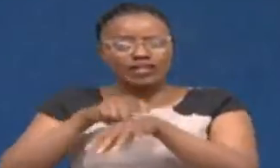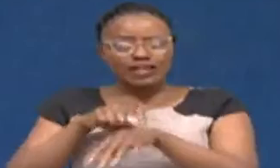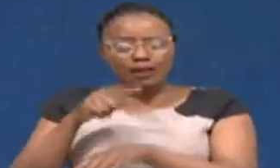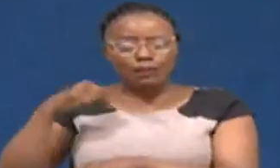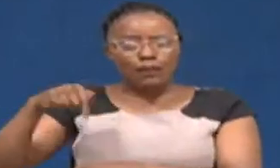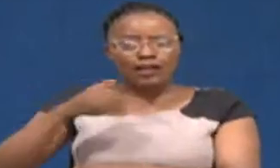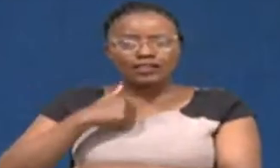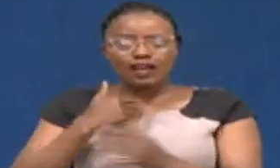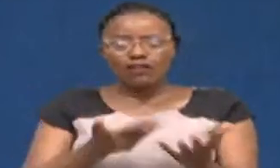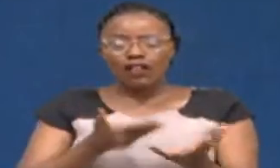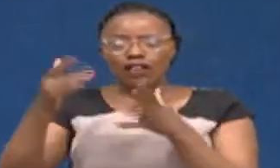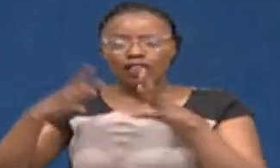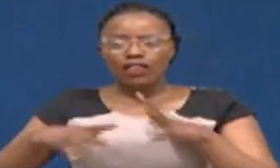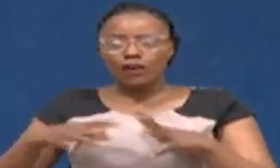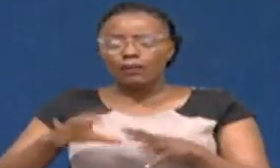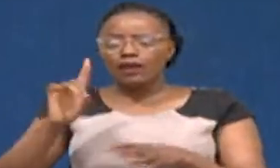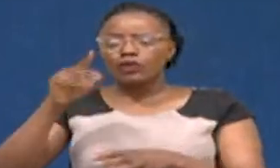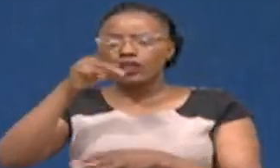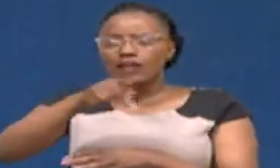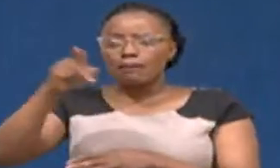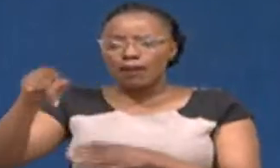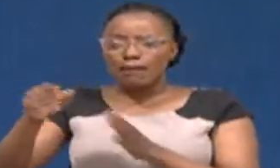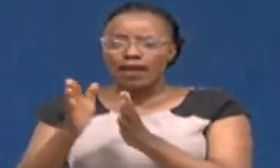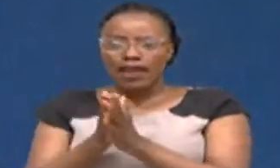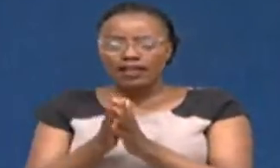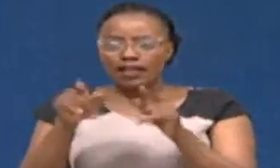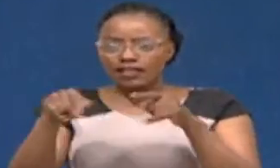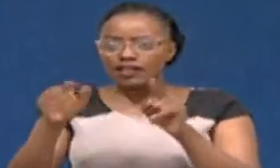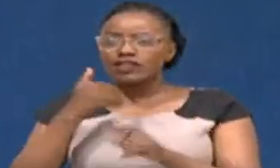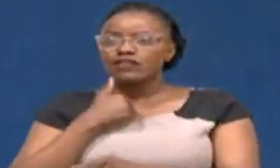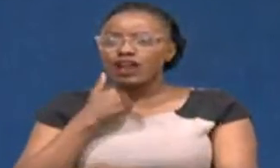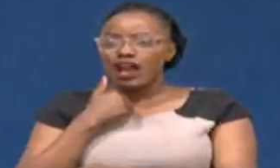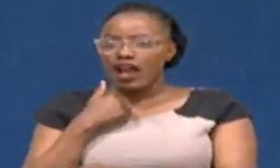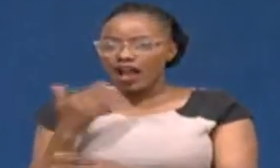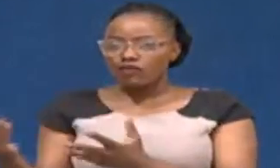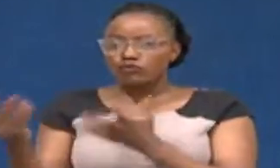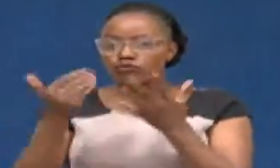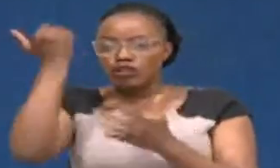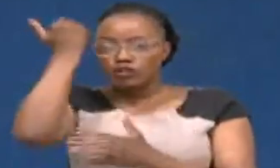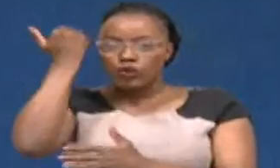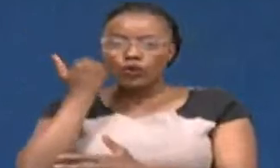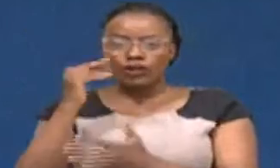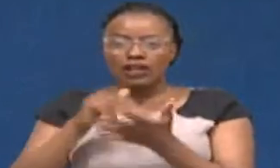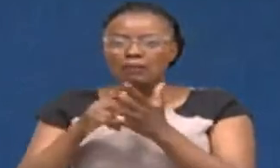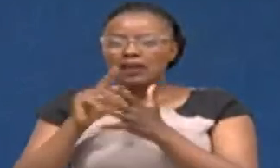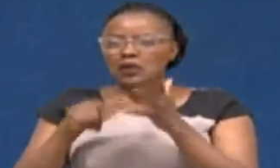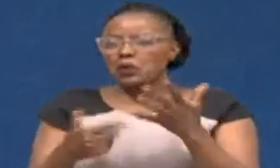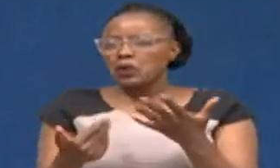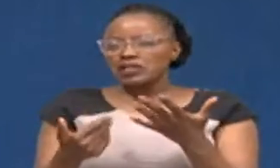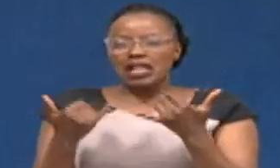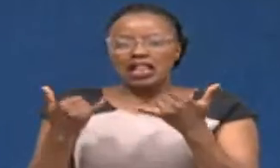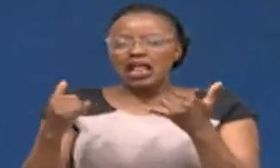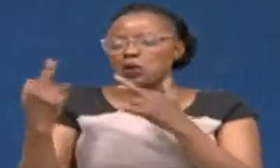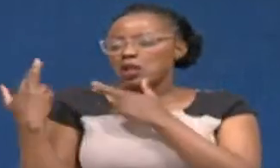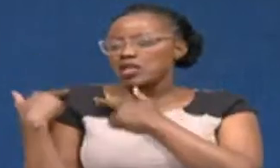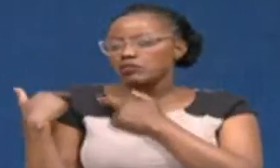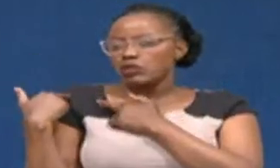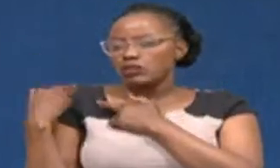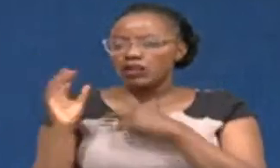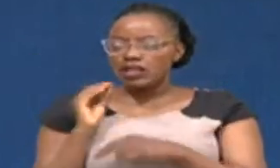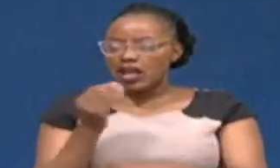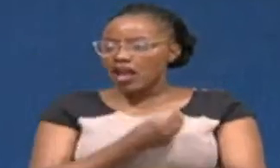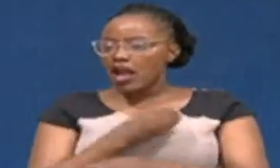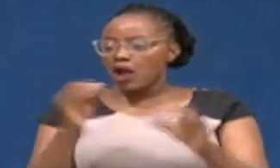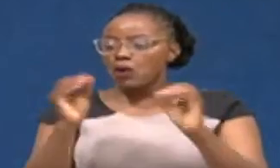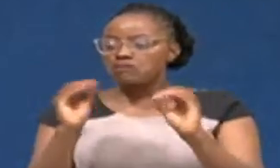have taken people to DPP and they have been taken to court, It's no longer our responsibility, and therefore